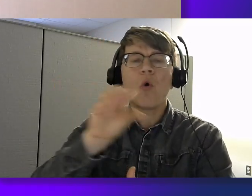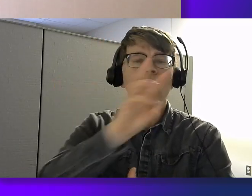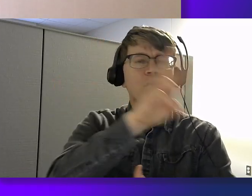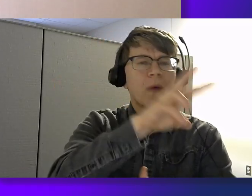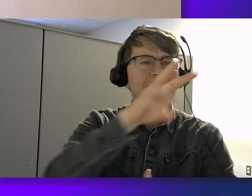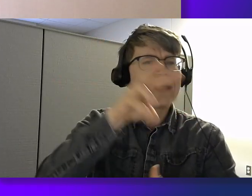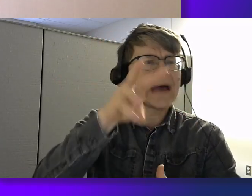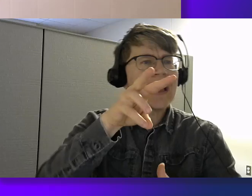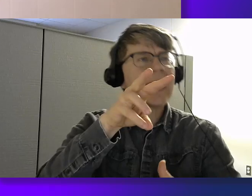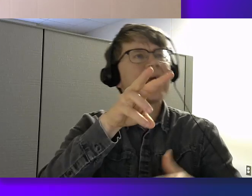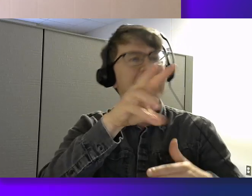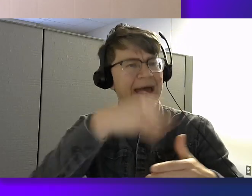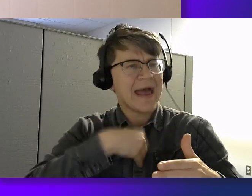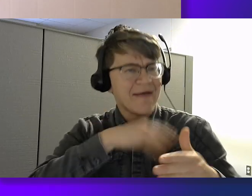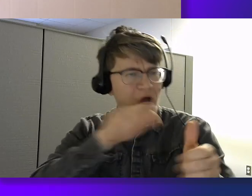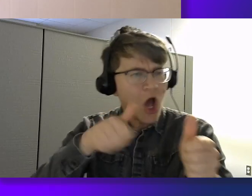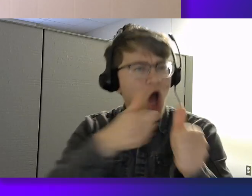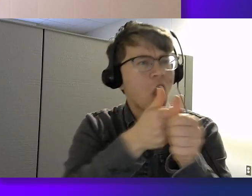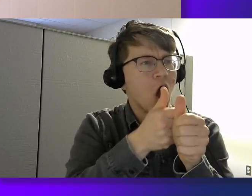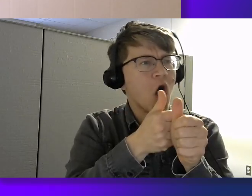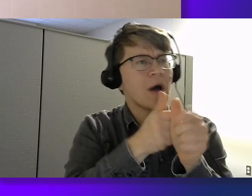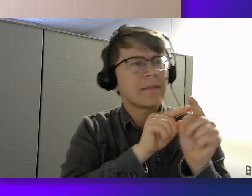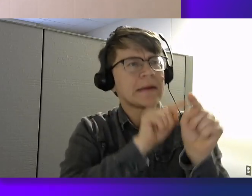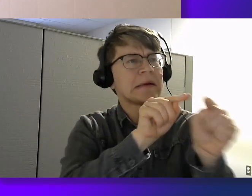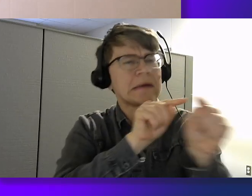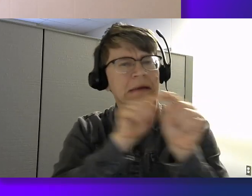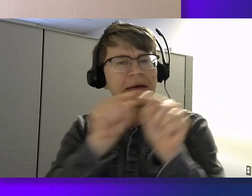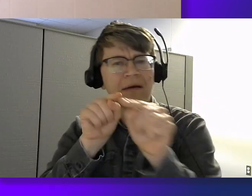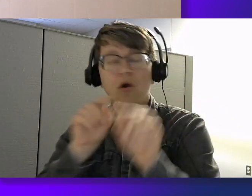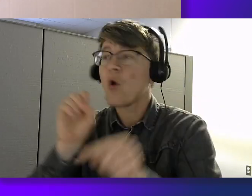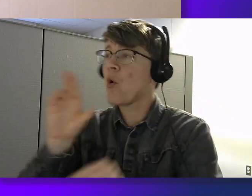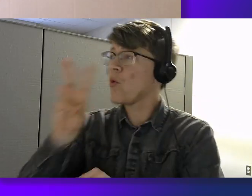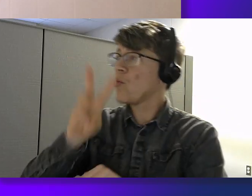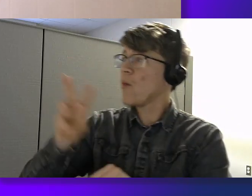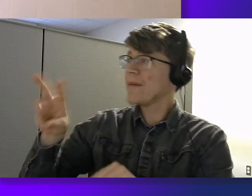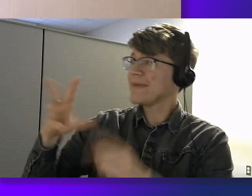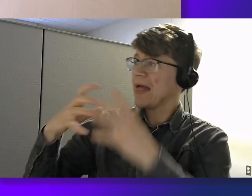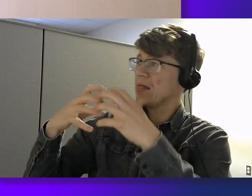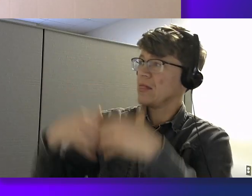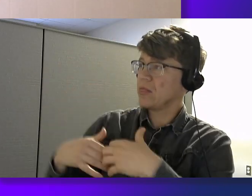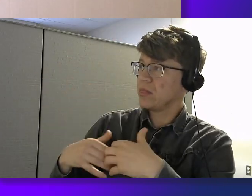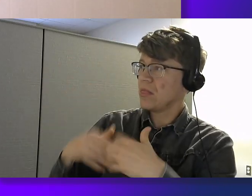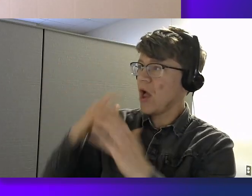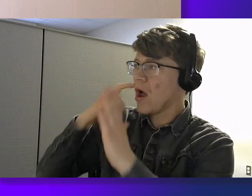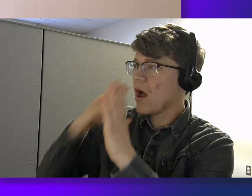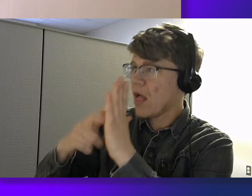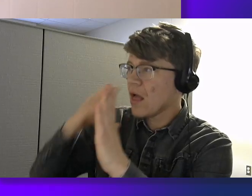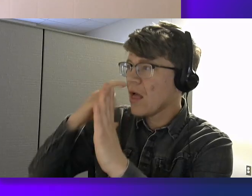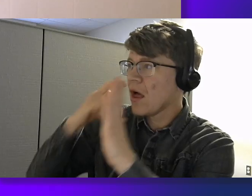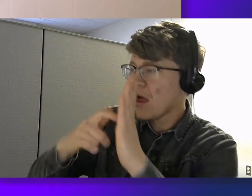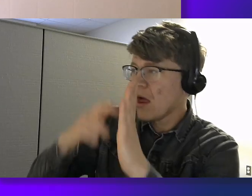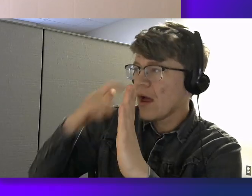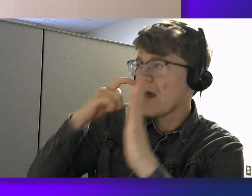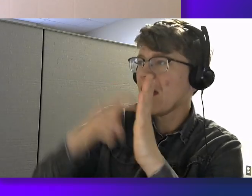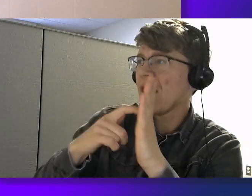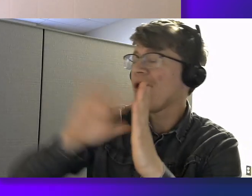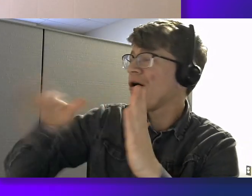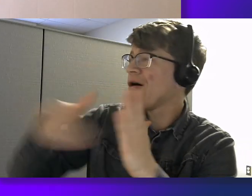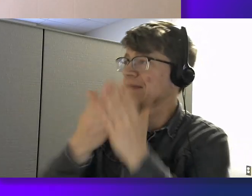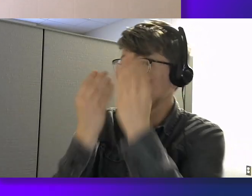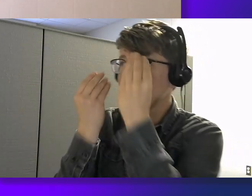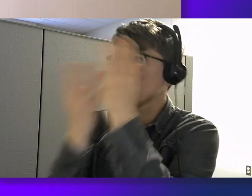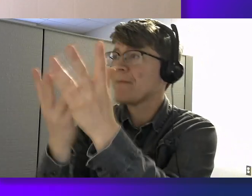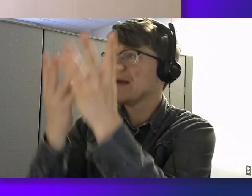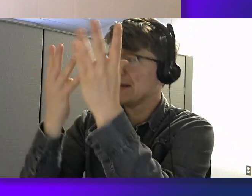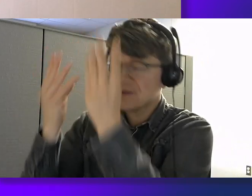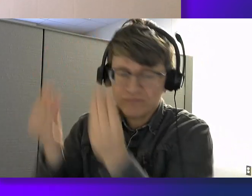links. Once the crawling process is complete, all of the results are fed into Google's index, and any new sites or updated